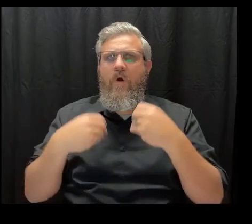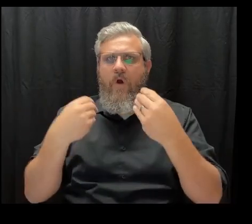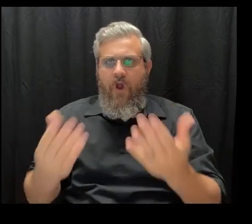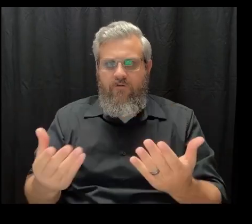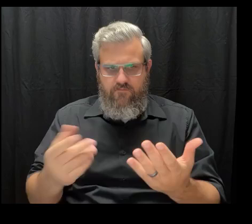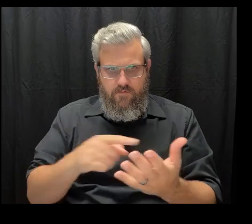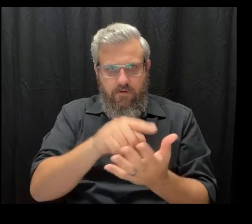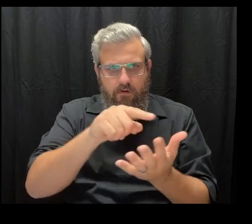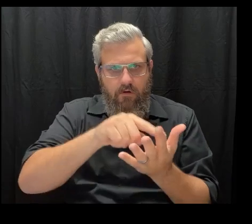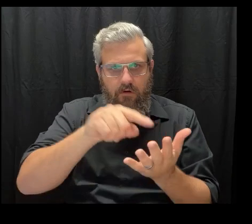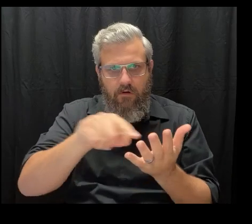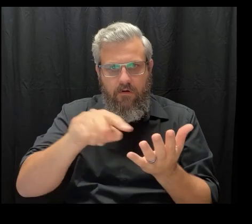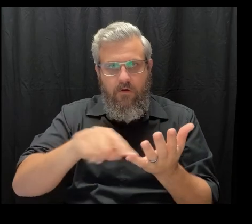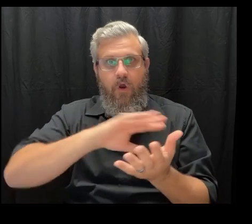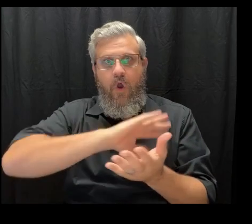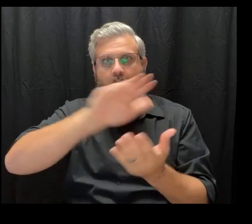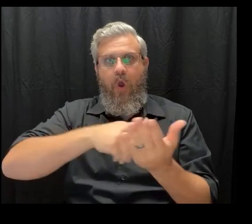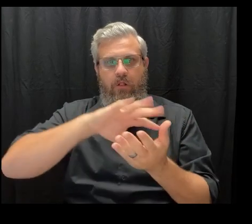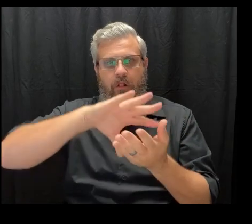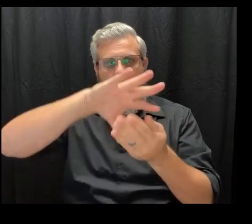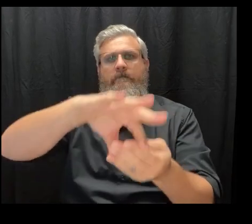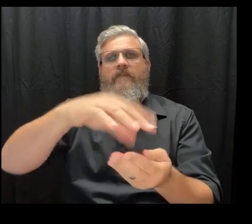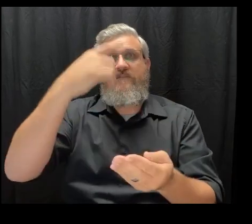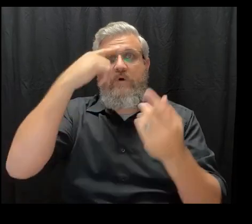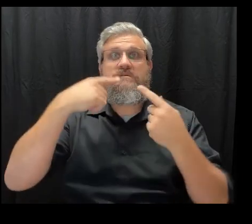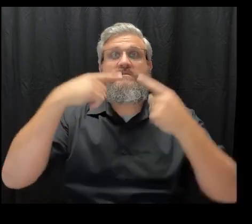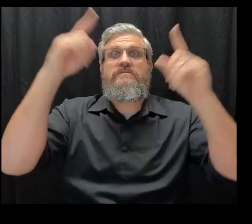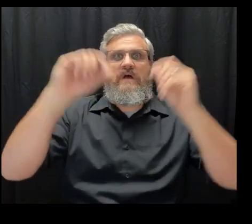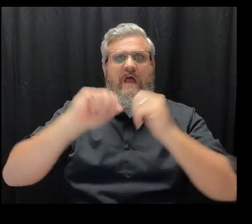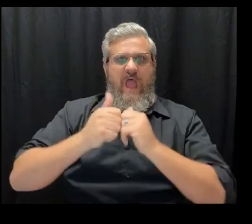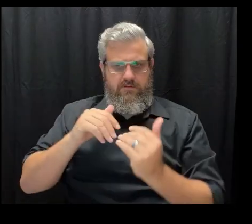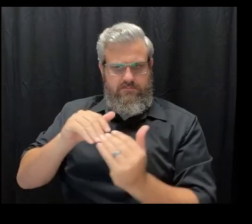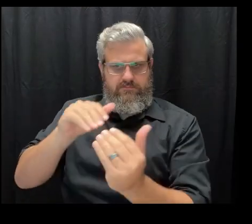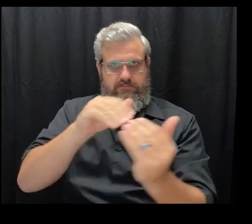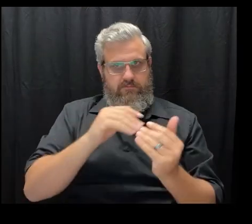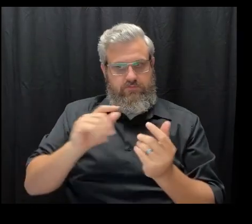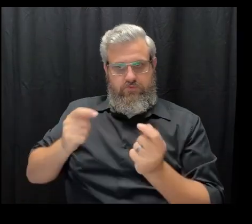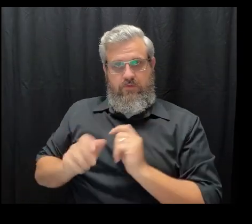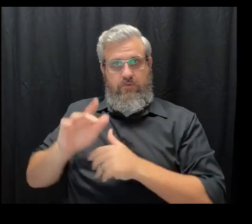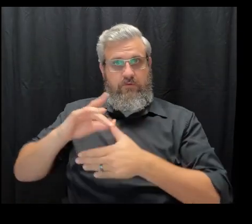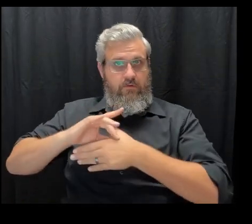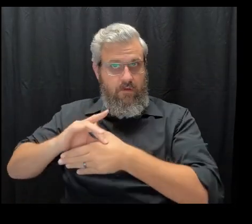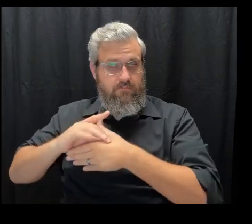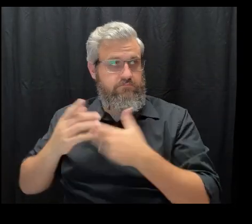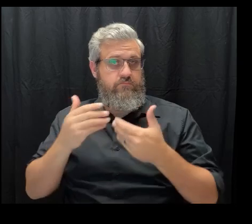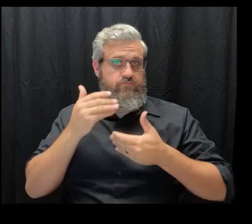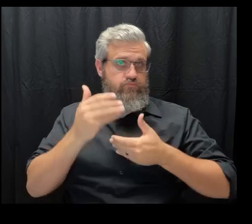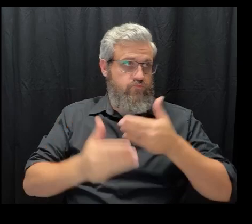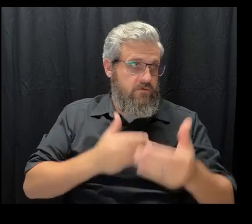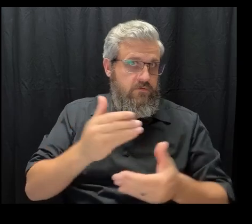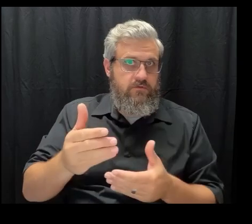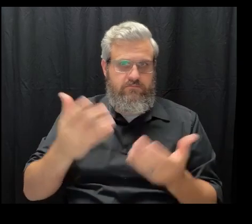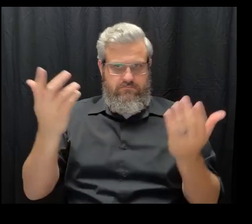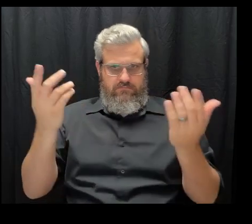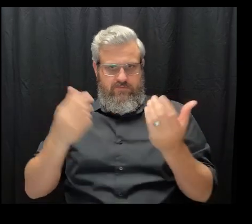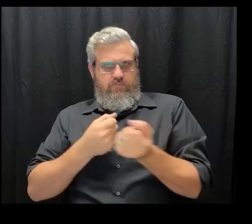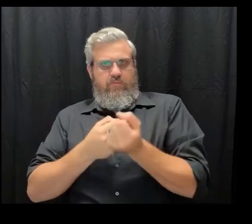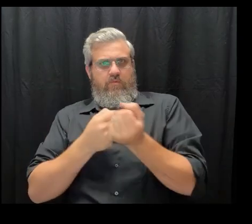success. You can differentiate in your classroom by adjusting the content, process, product, and supports